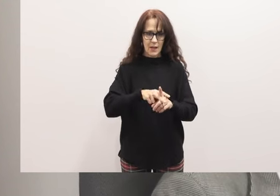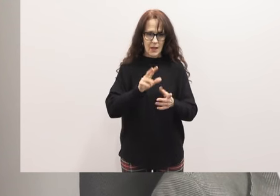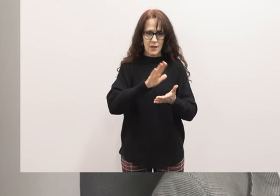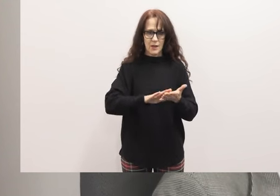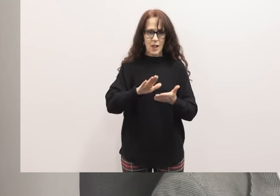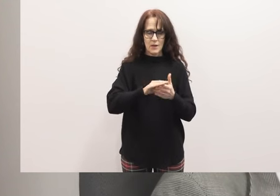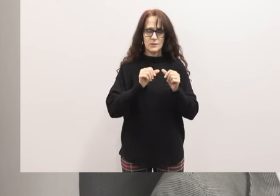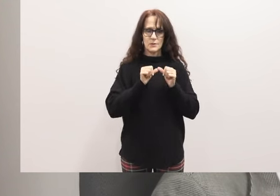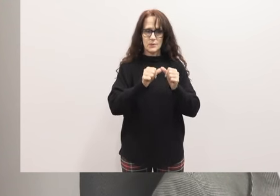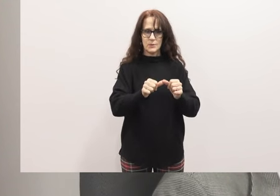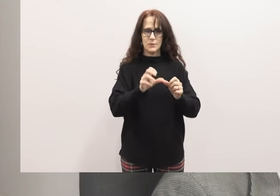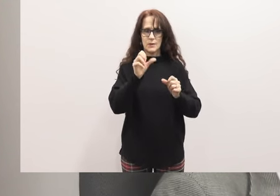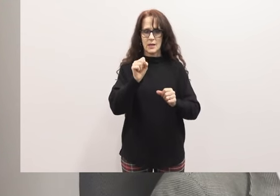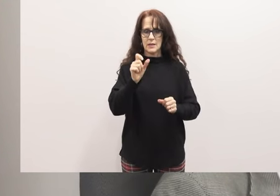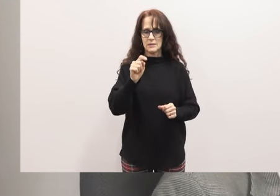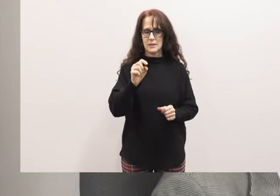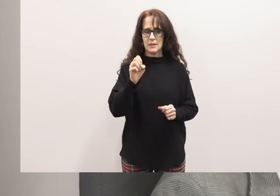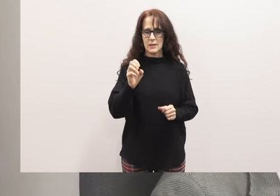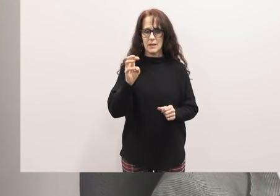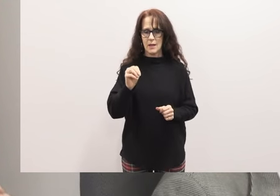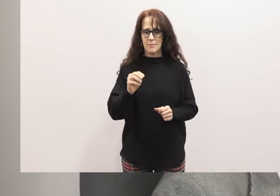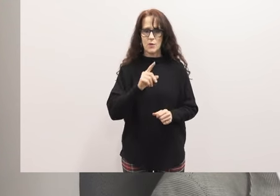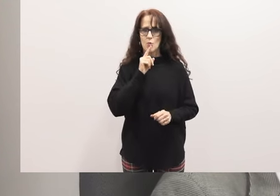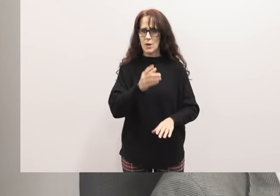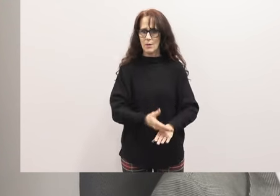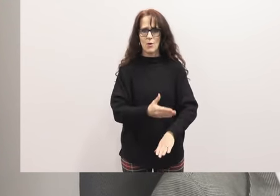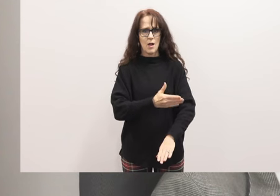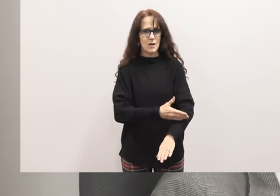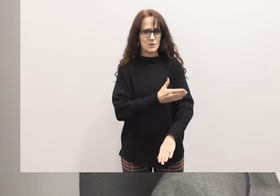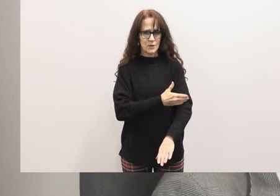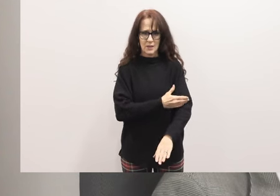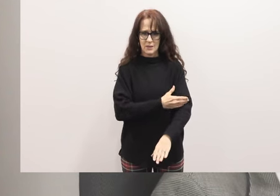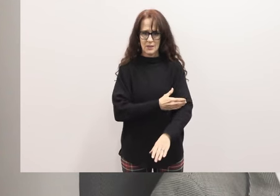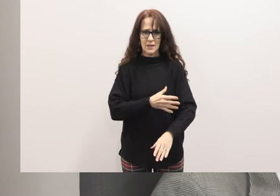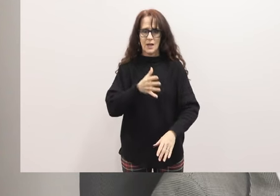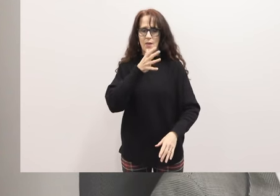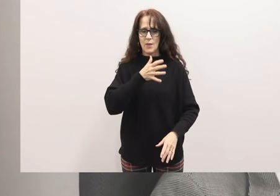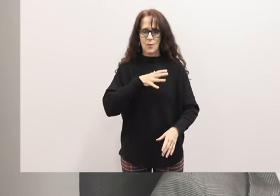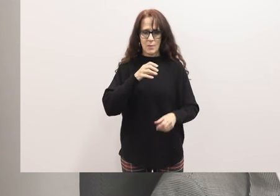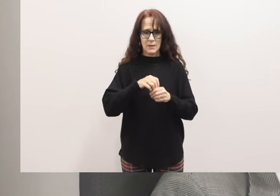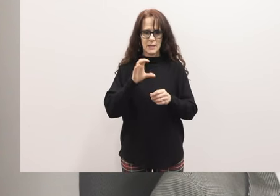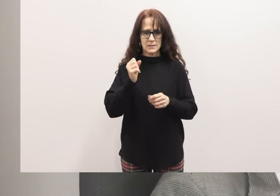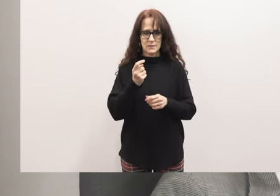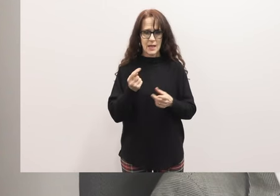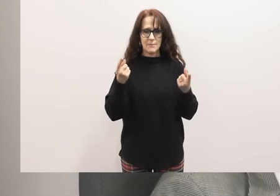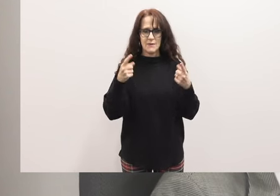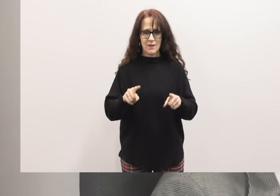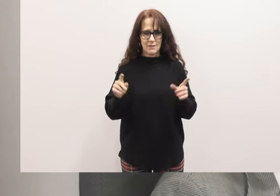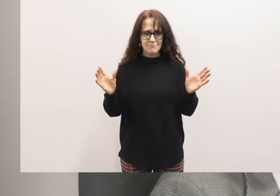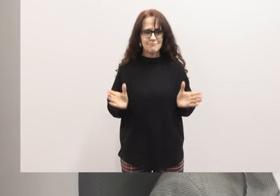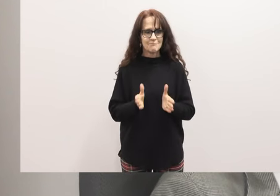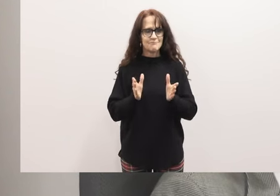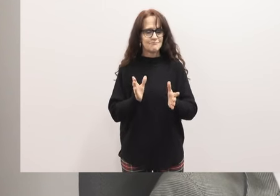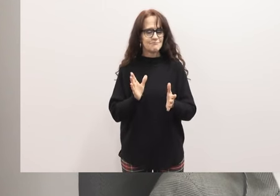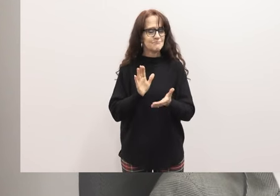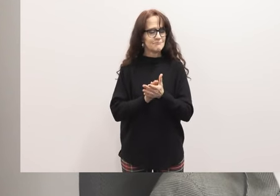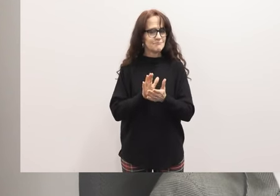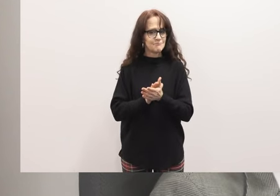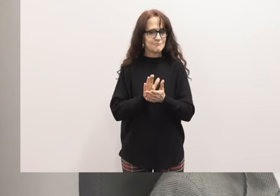real progress. And I'm going to credit this Women in STEM event with some of